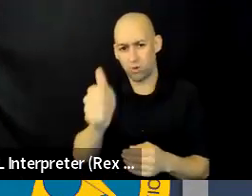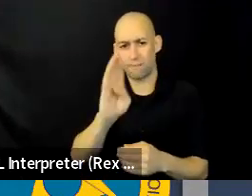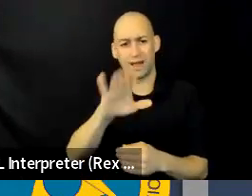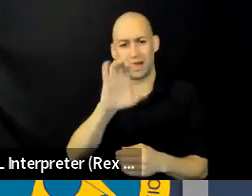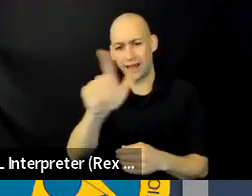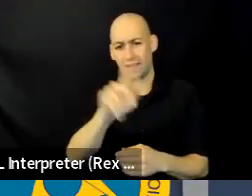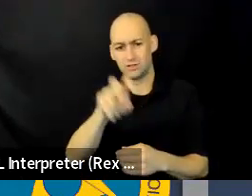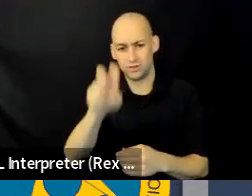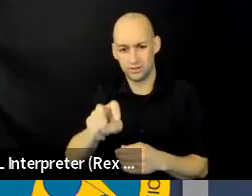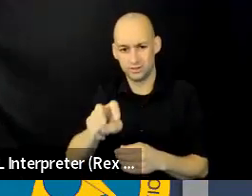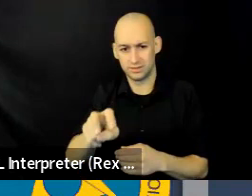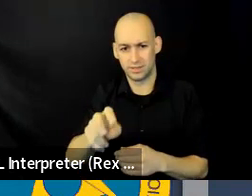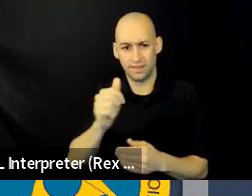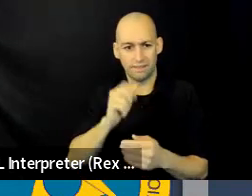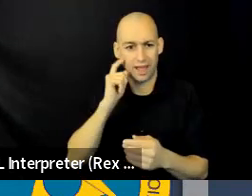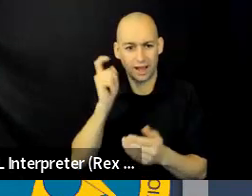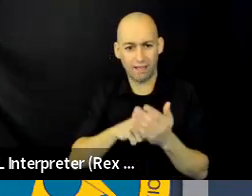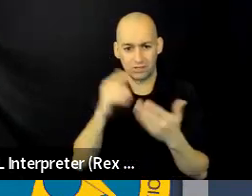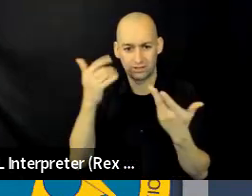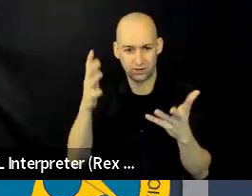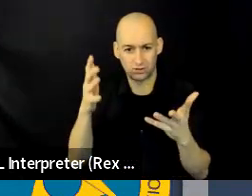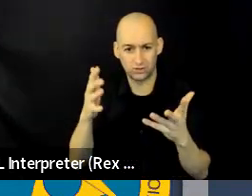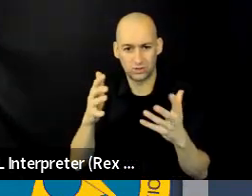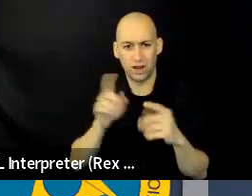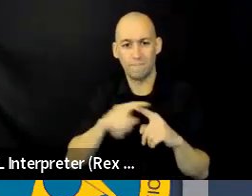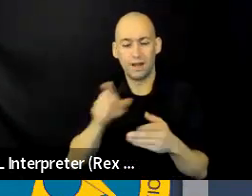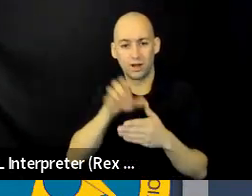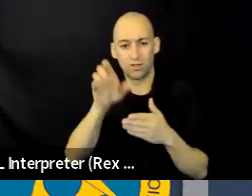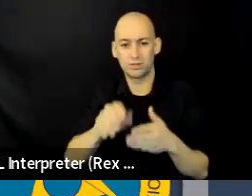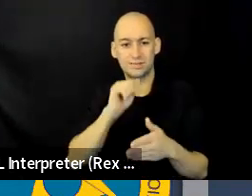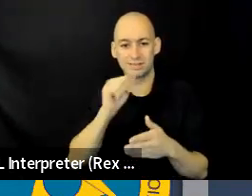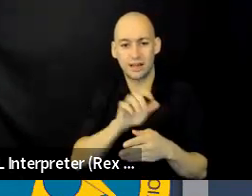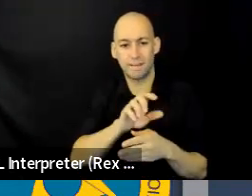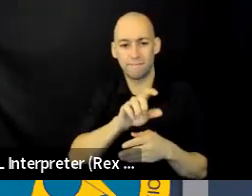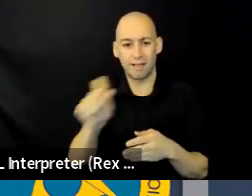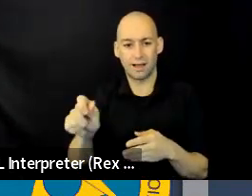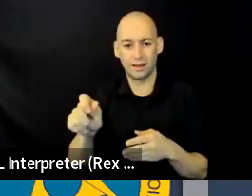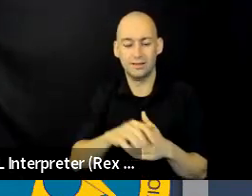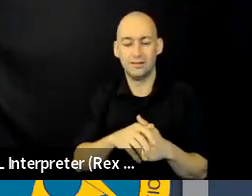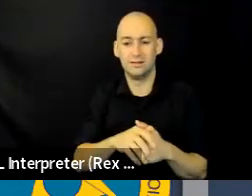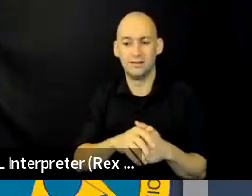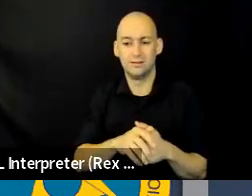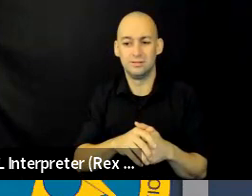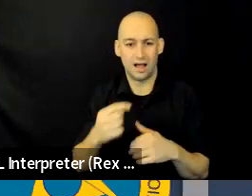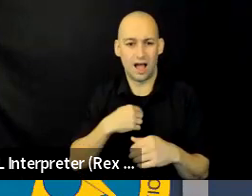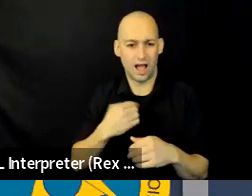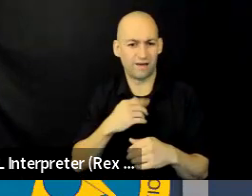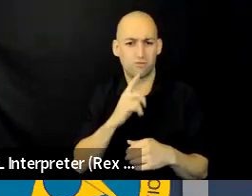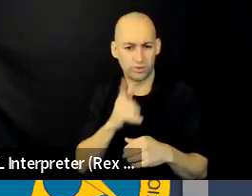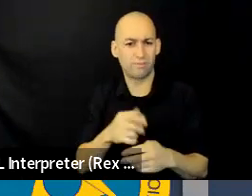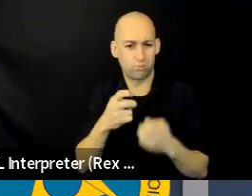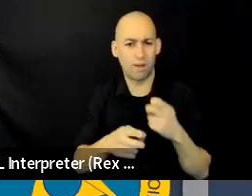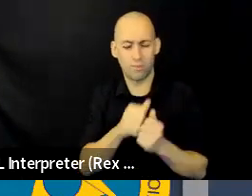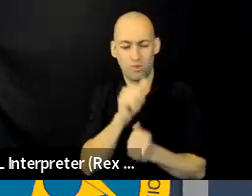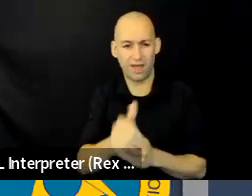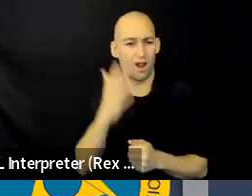They acknowledge that in the form, but conclude that it doesn't apply. And to me, I had a real problem with that, because